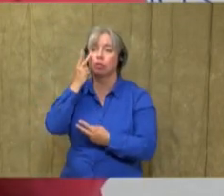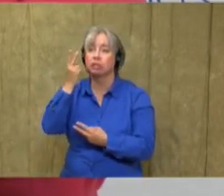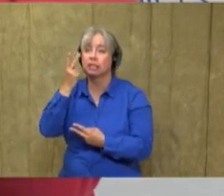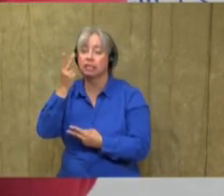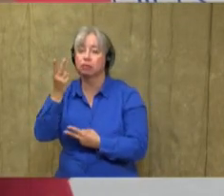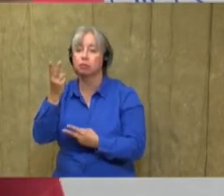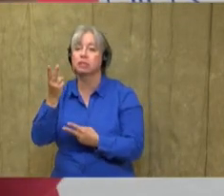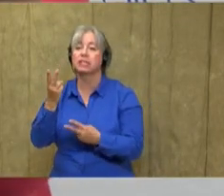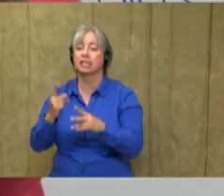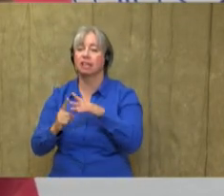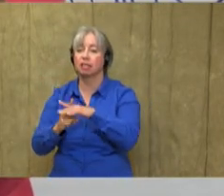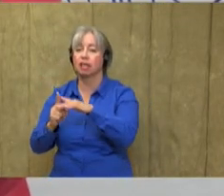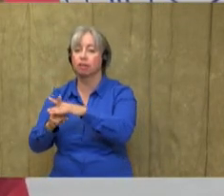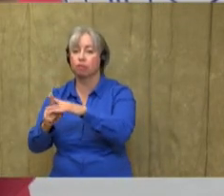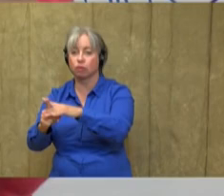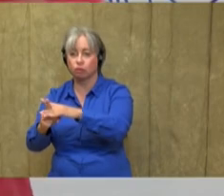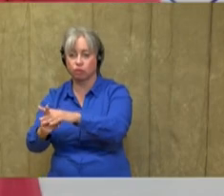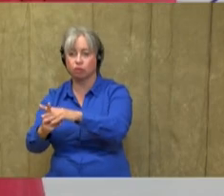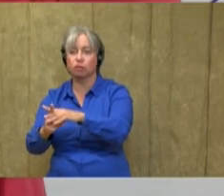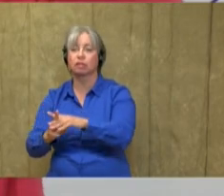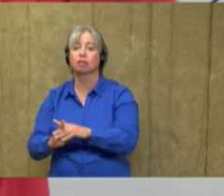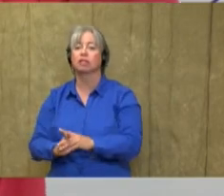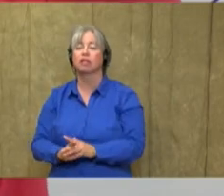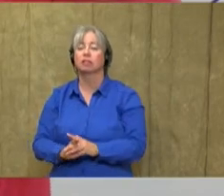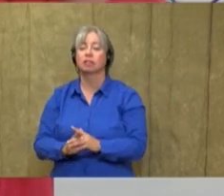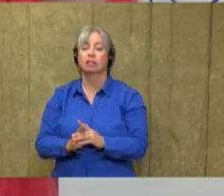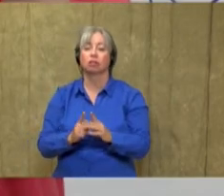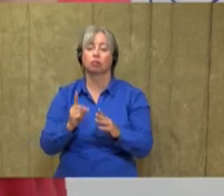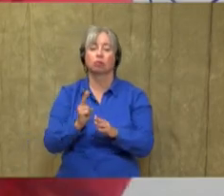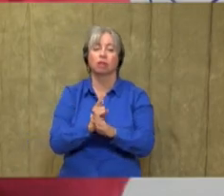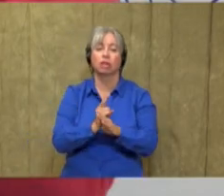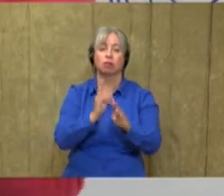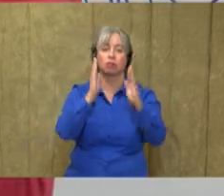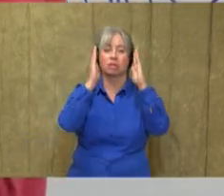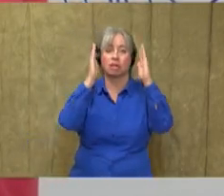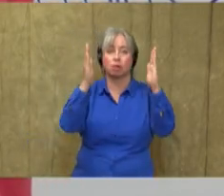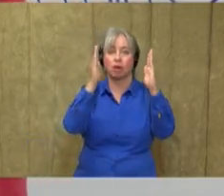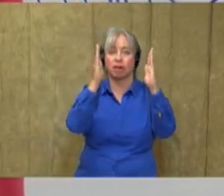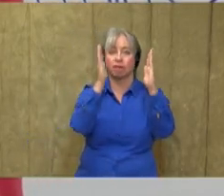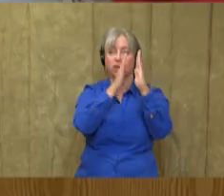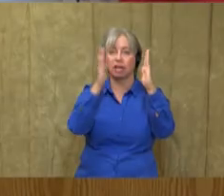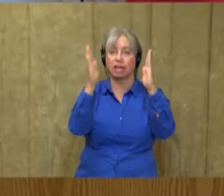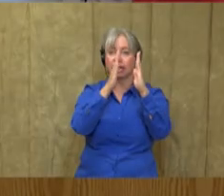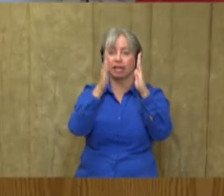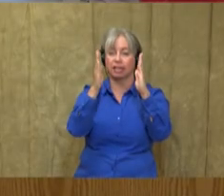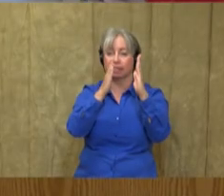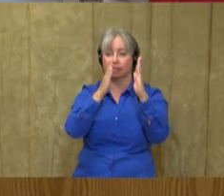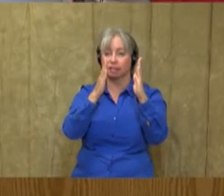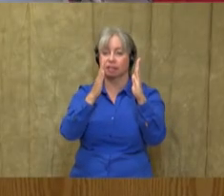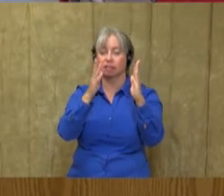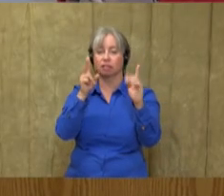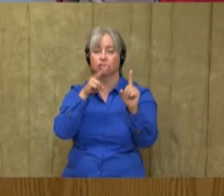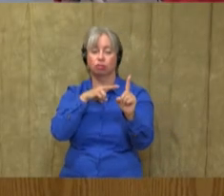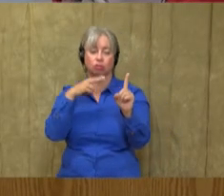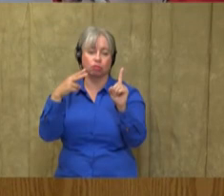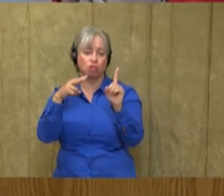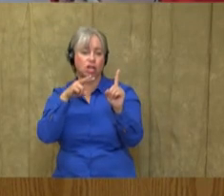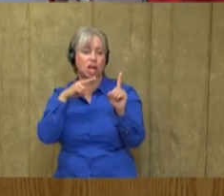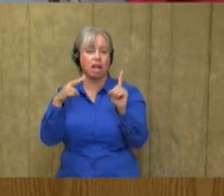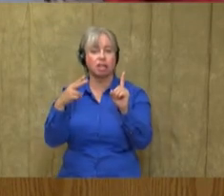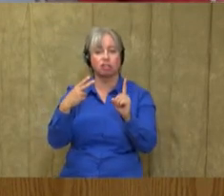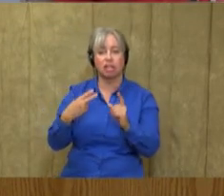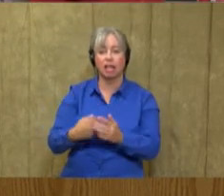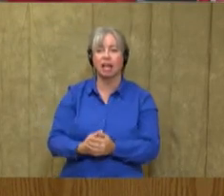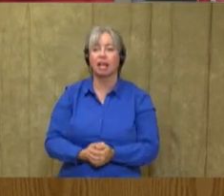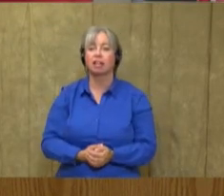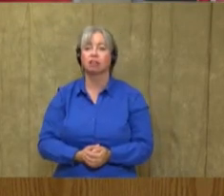will be passing. And we use that wave property of wavelength in order to judge that. So in a transverse wave, that's really easy